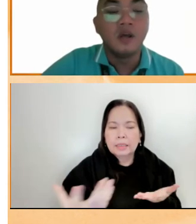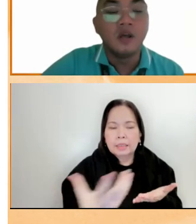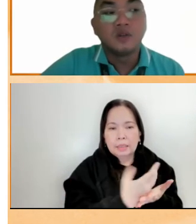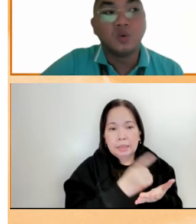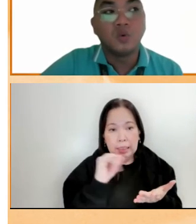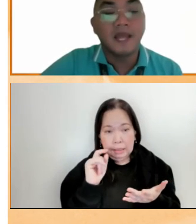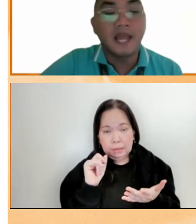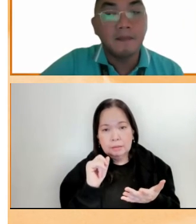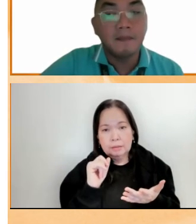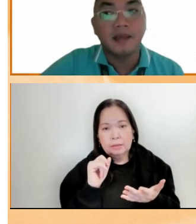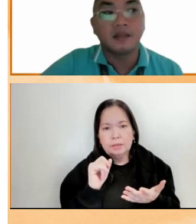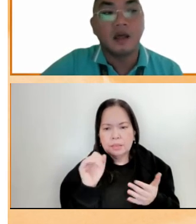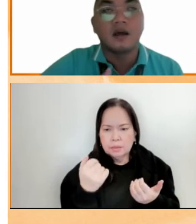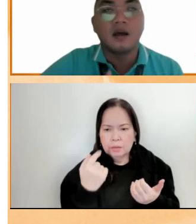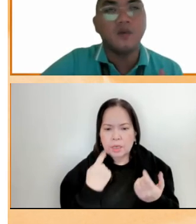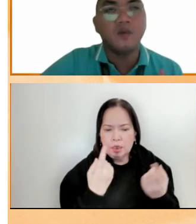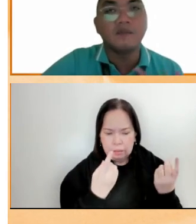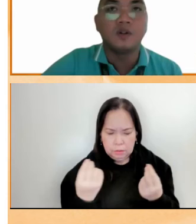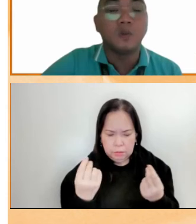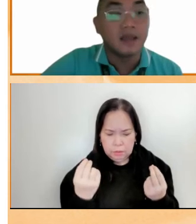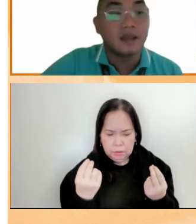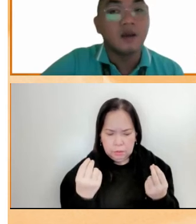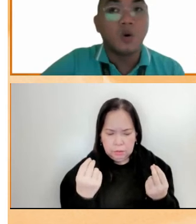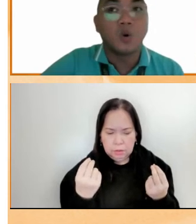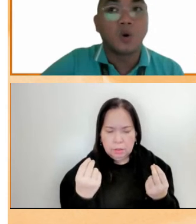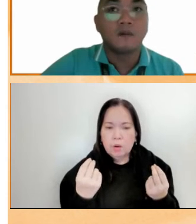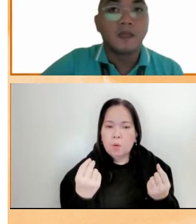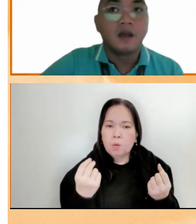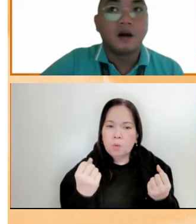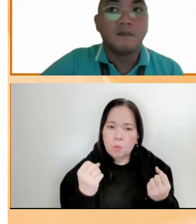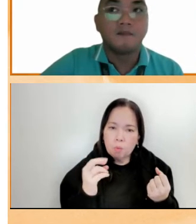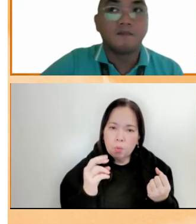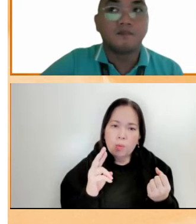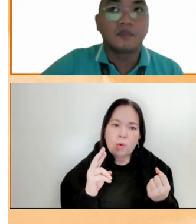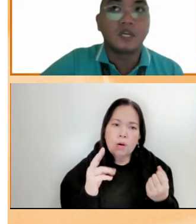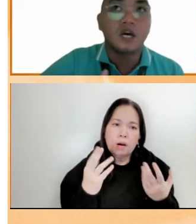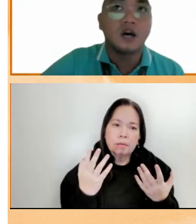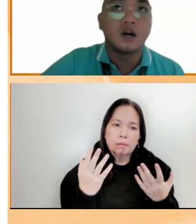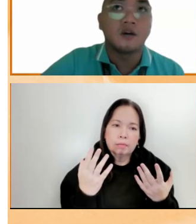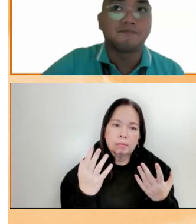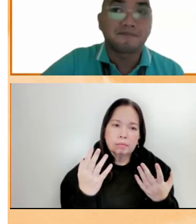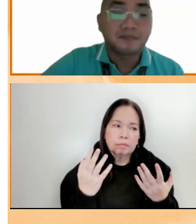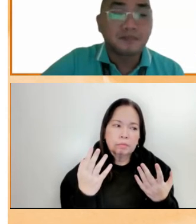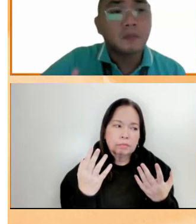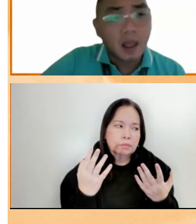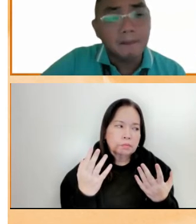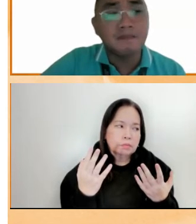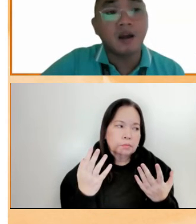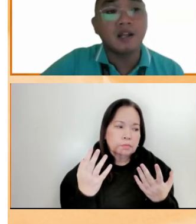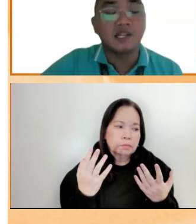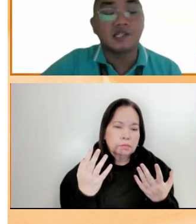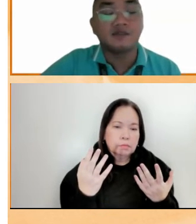able to implement, how are we able to make or um, um,